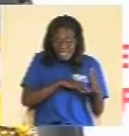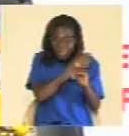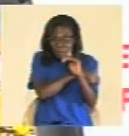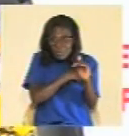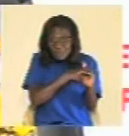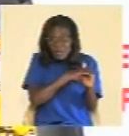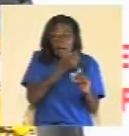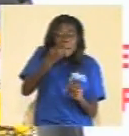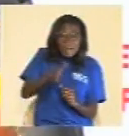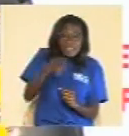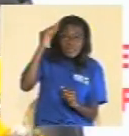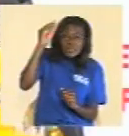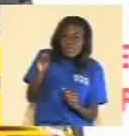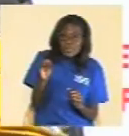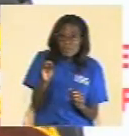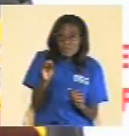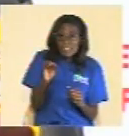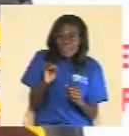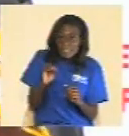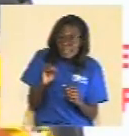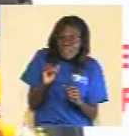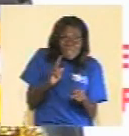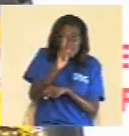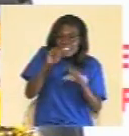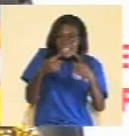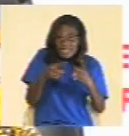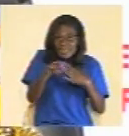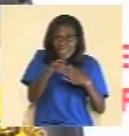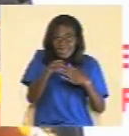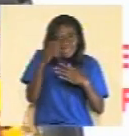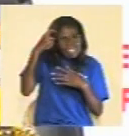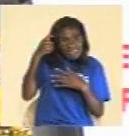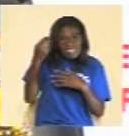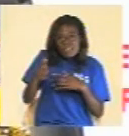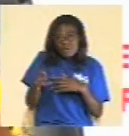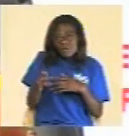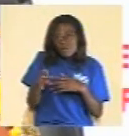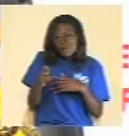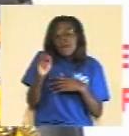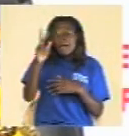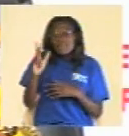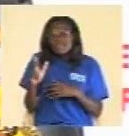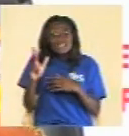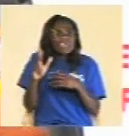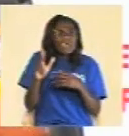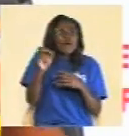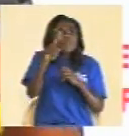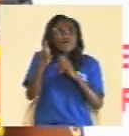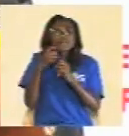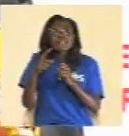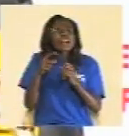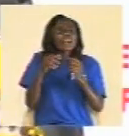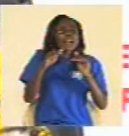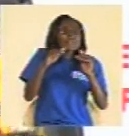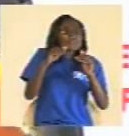and it's not the first thing that comes to your mind. The problem with leprosy, especially on the skin, how it presents,